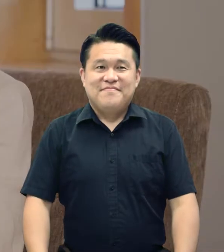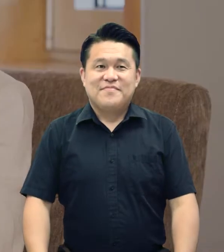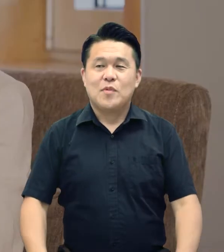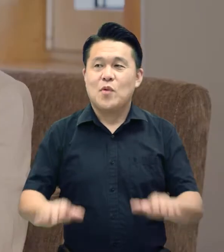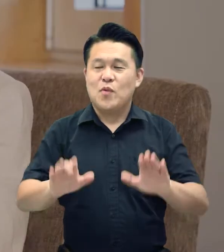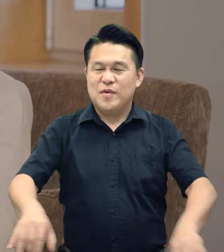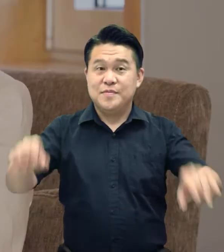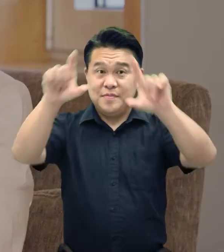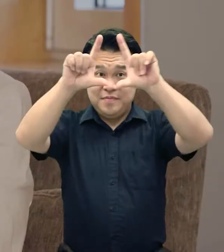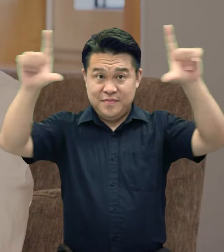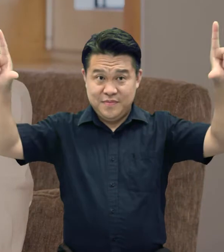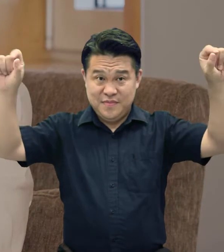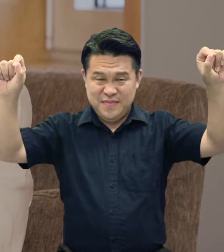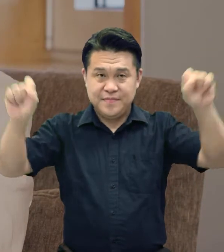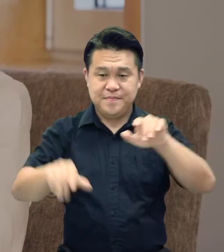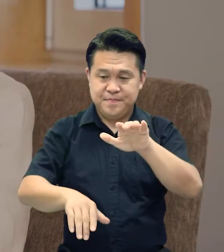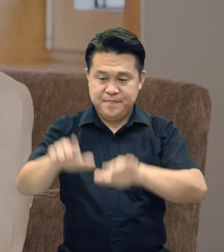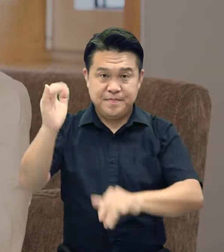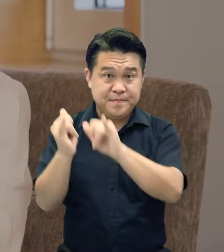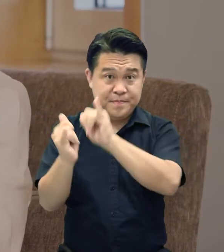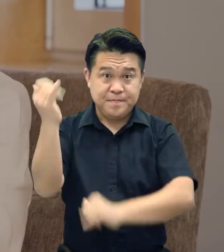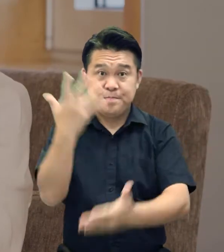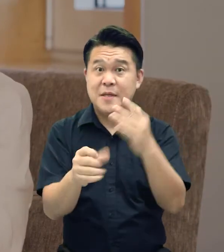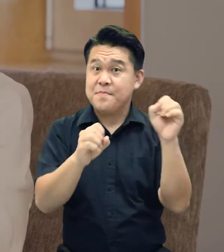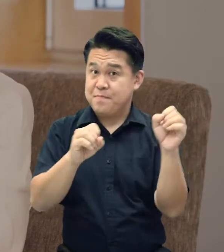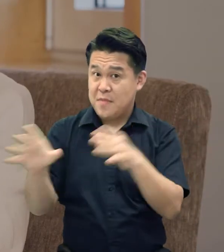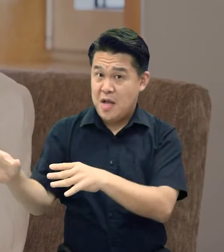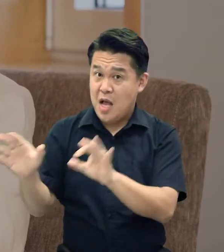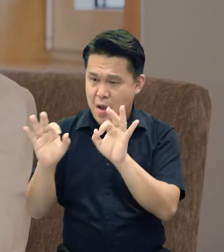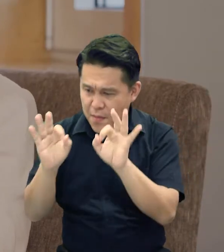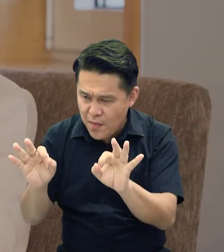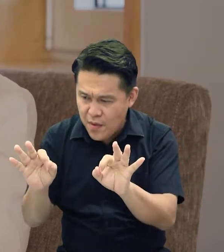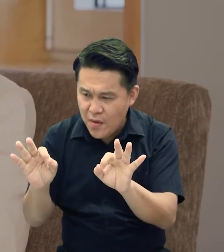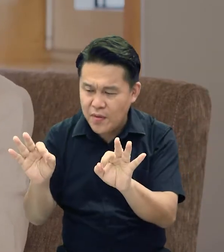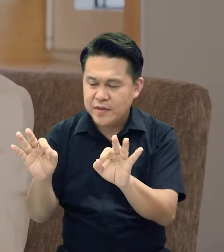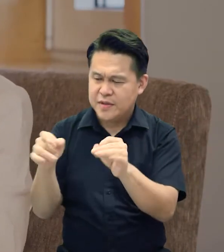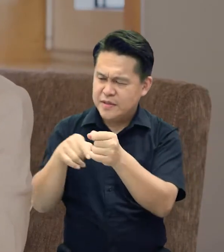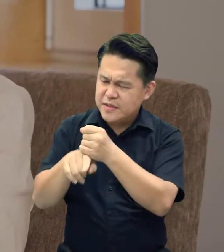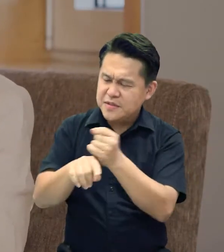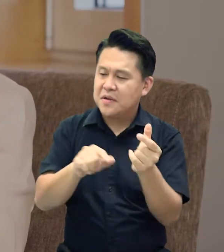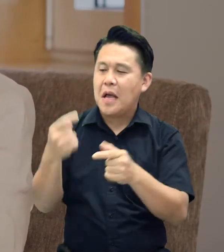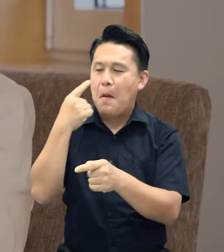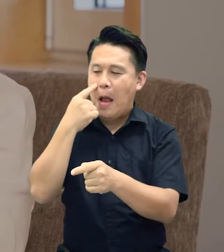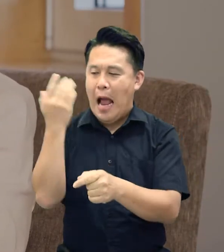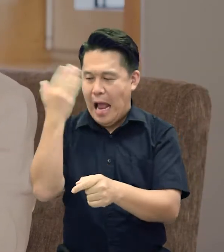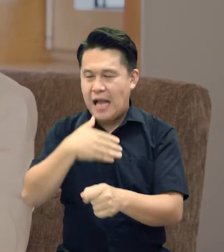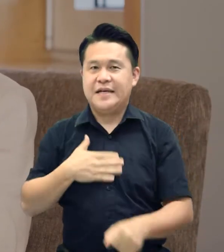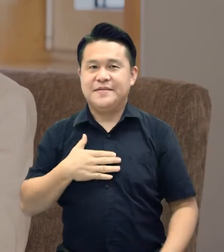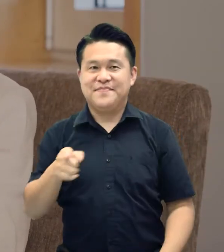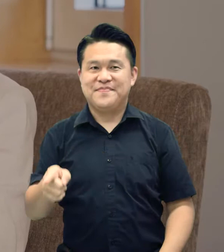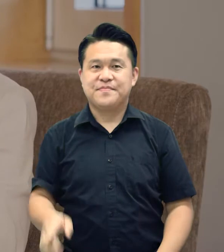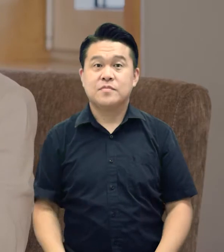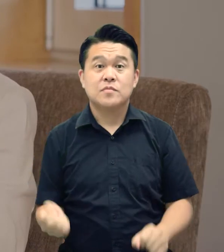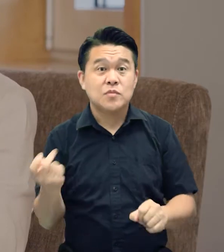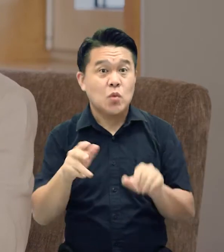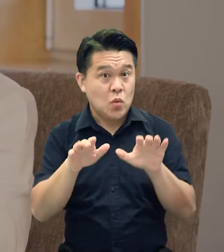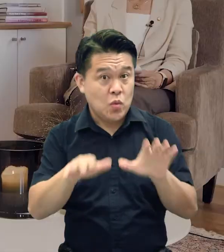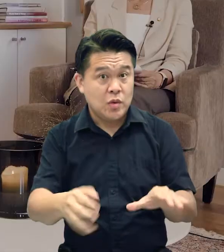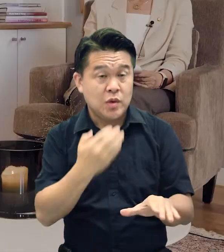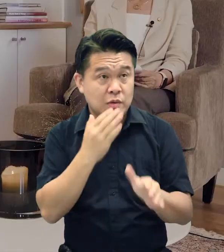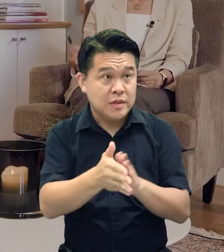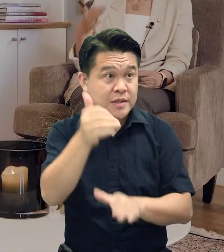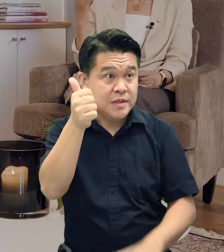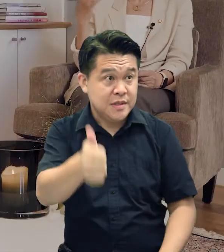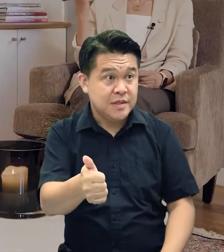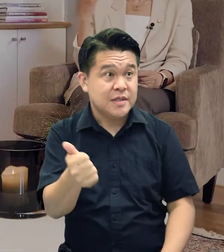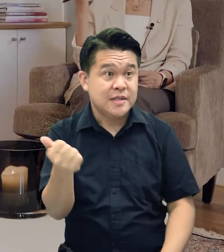This can be seen in this year's slogan is the Born the Age of Discrimination. And during the Seoul